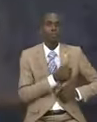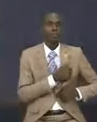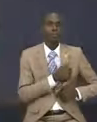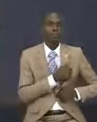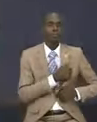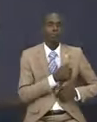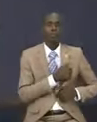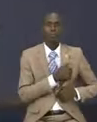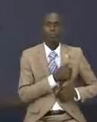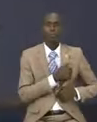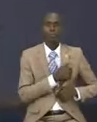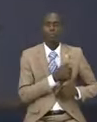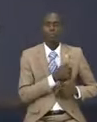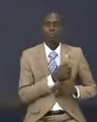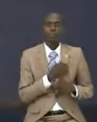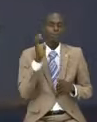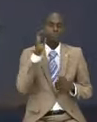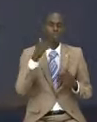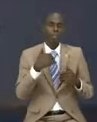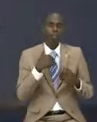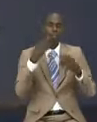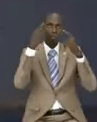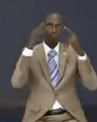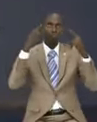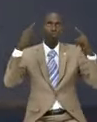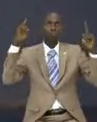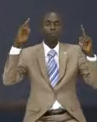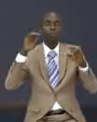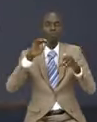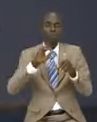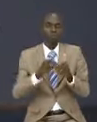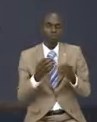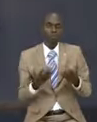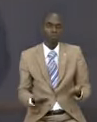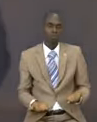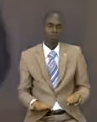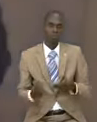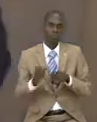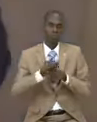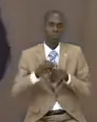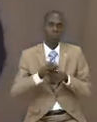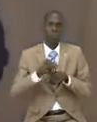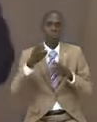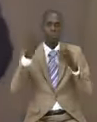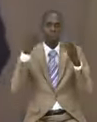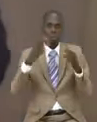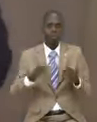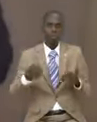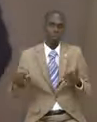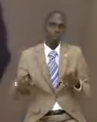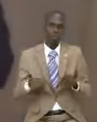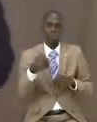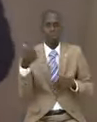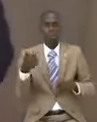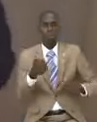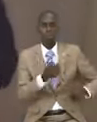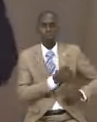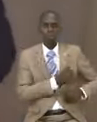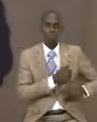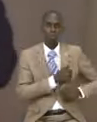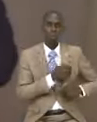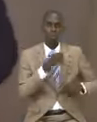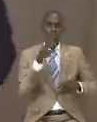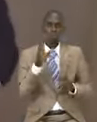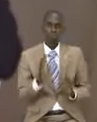the cross, he has succeeded in raising up many other centurions that he